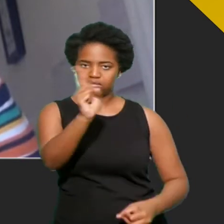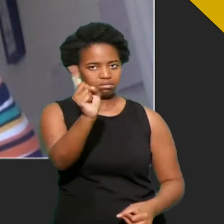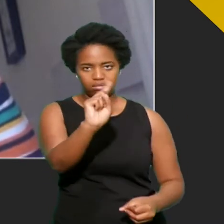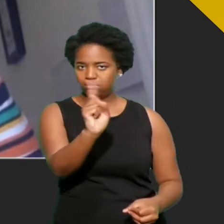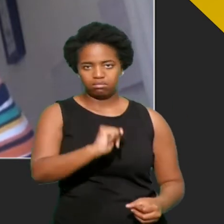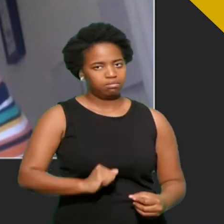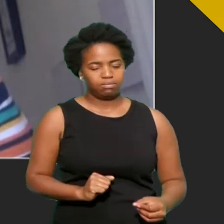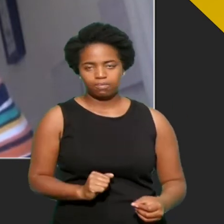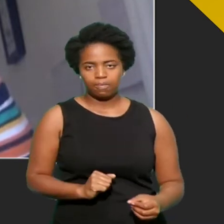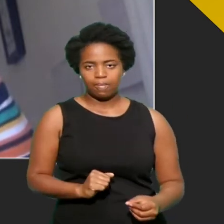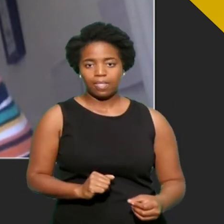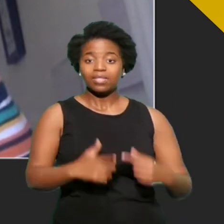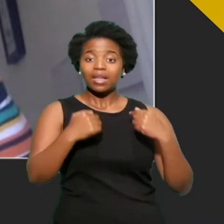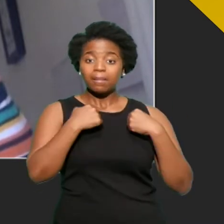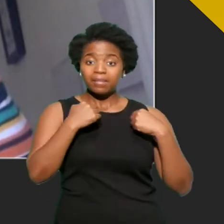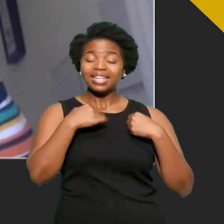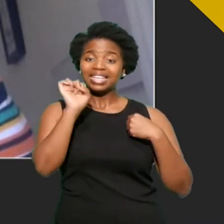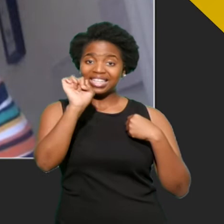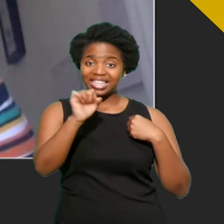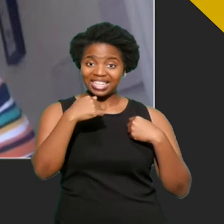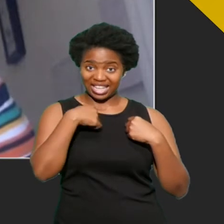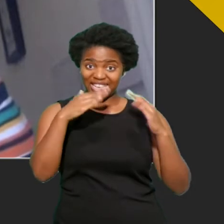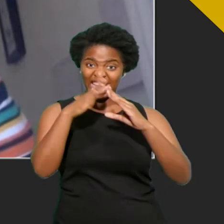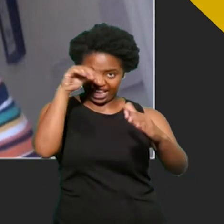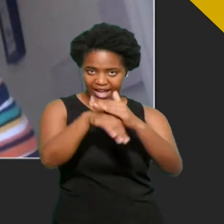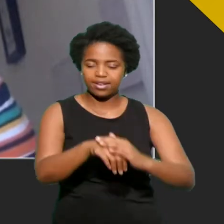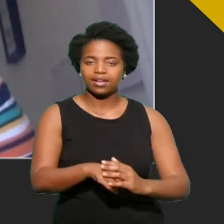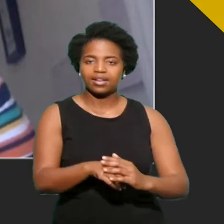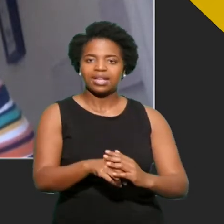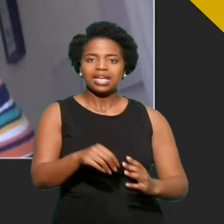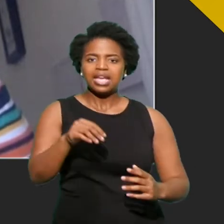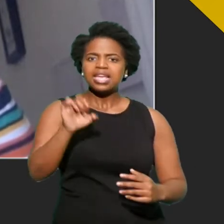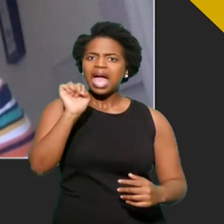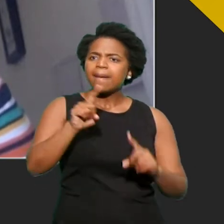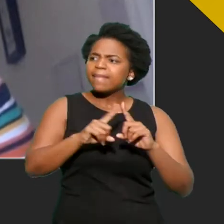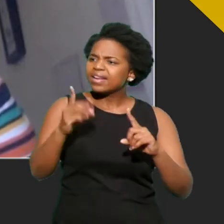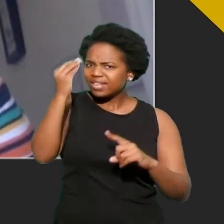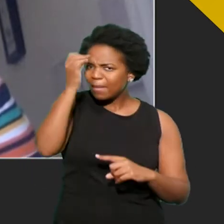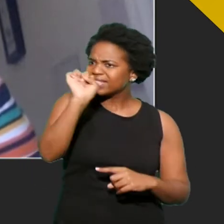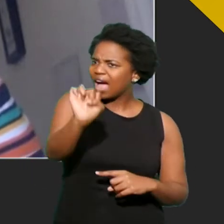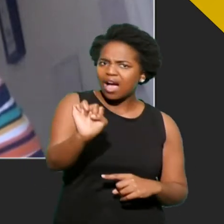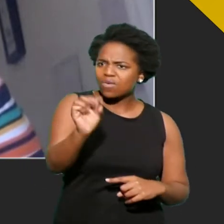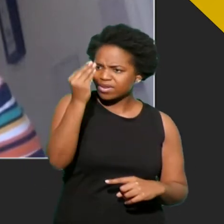the only time in my life when I say, in fact, when a person asks me, when I'm